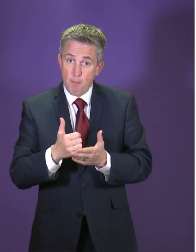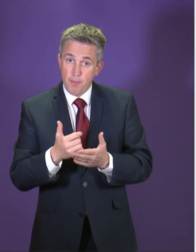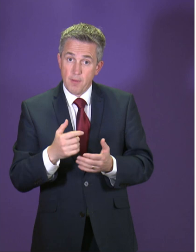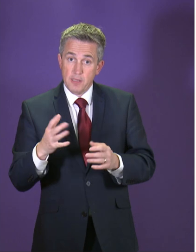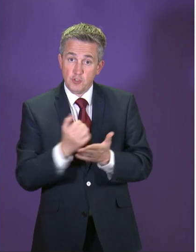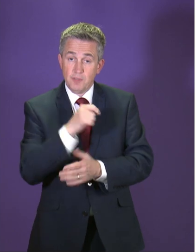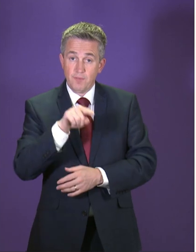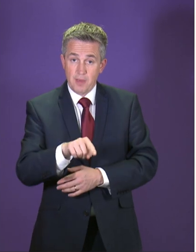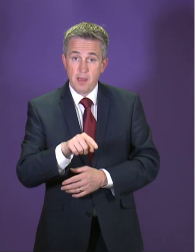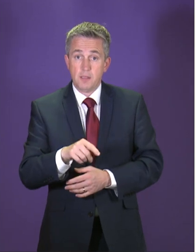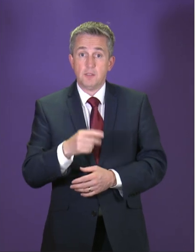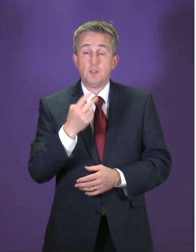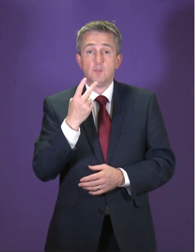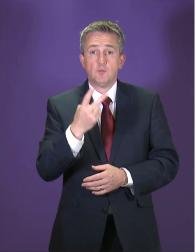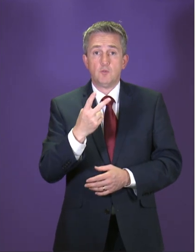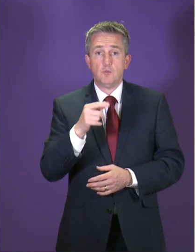represents